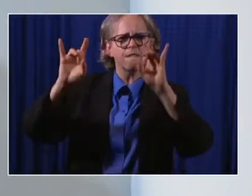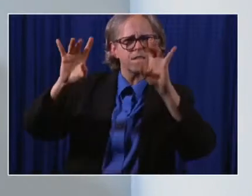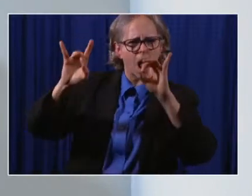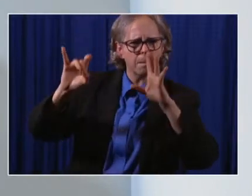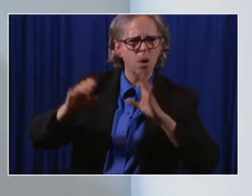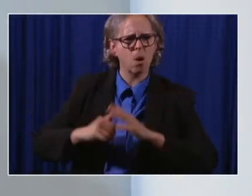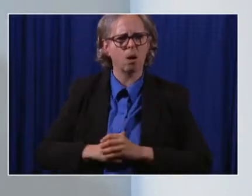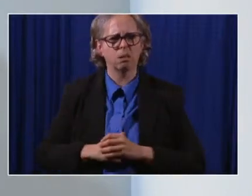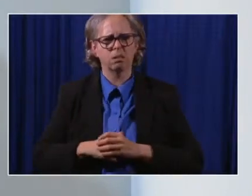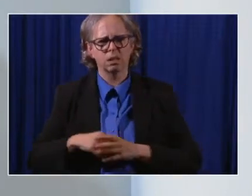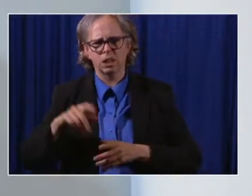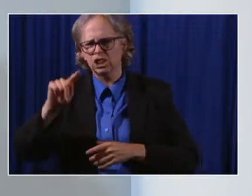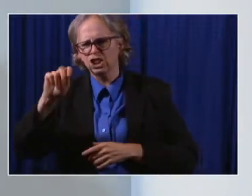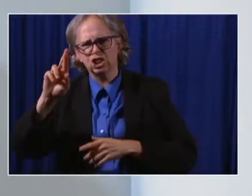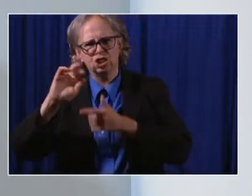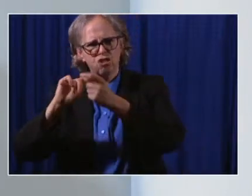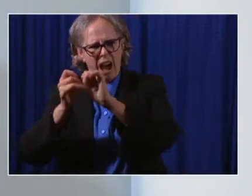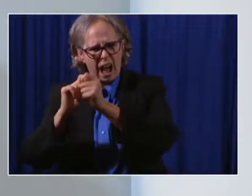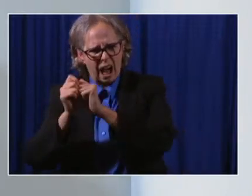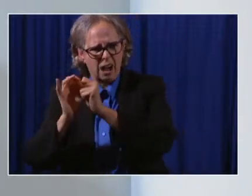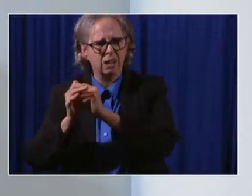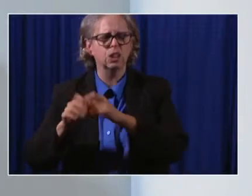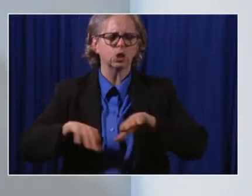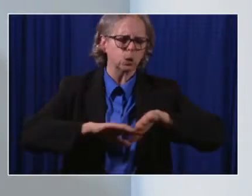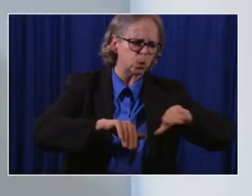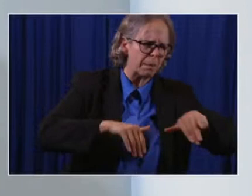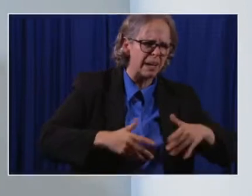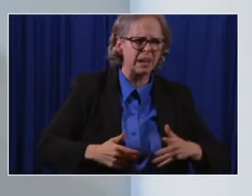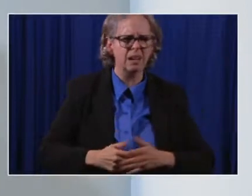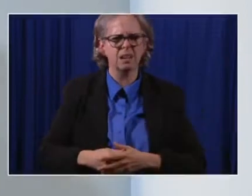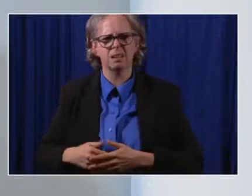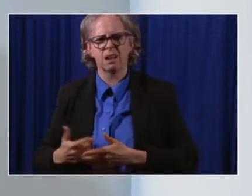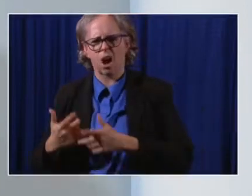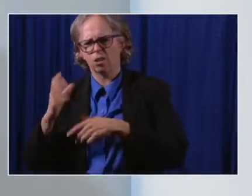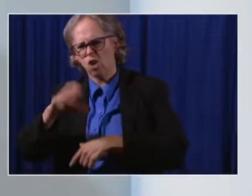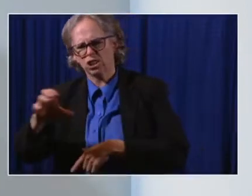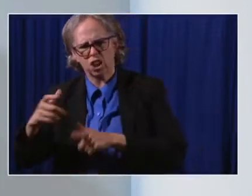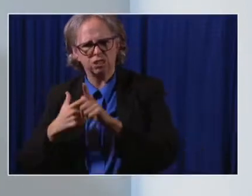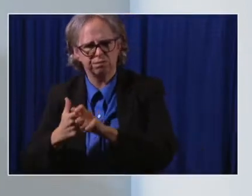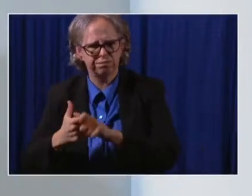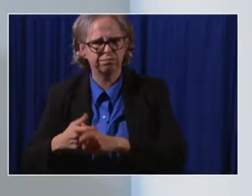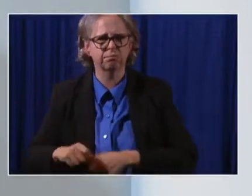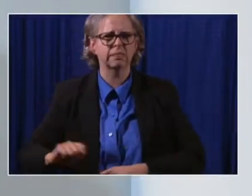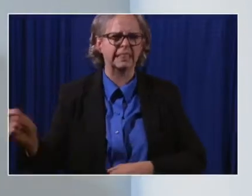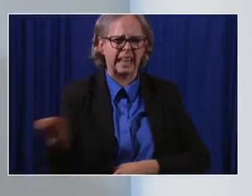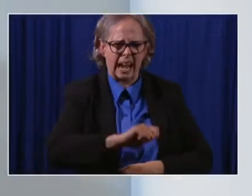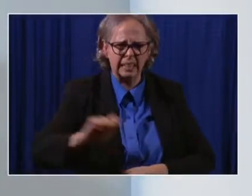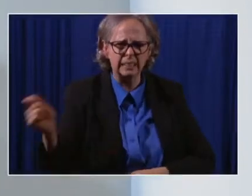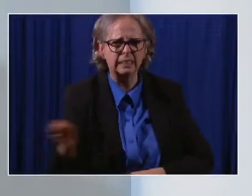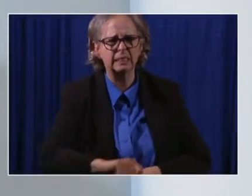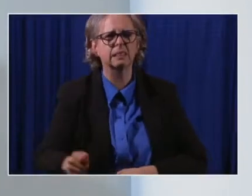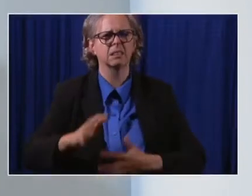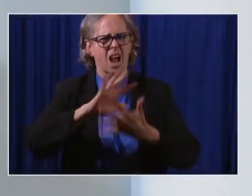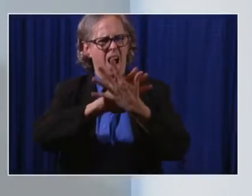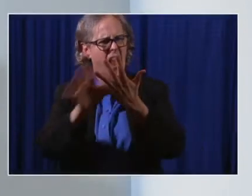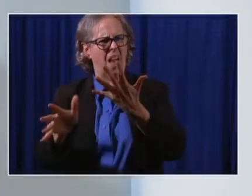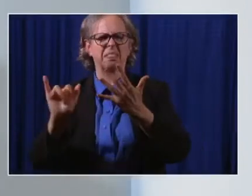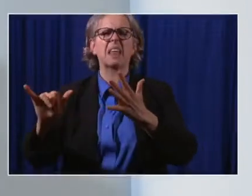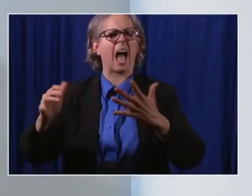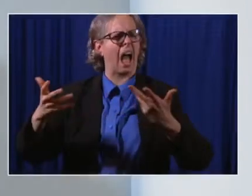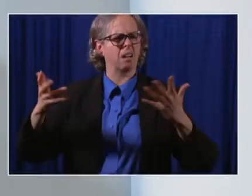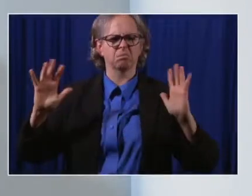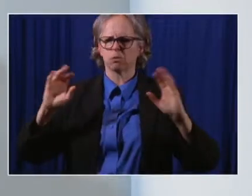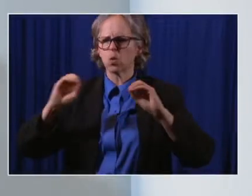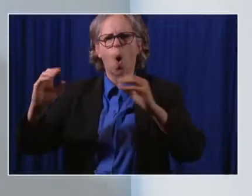swimming, and cross country was recently added to that list. So these have been operating and can go forward. On